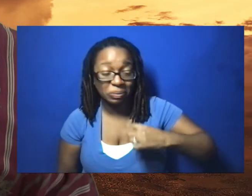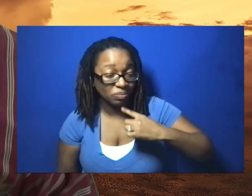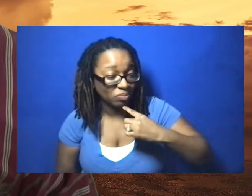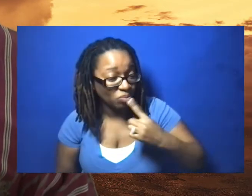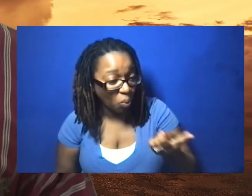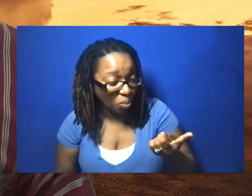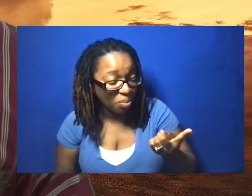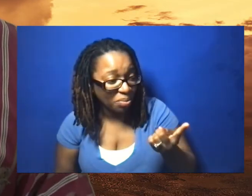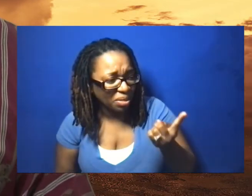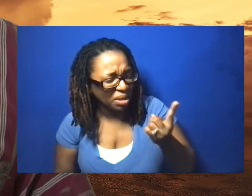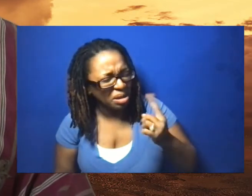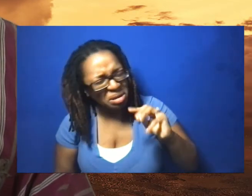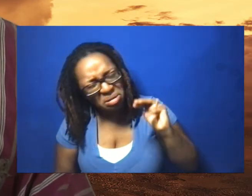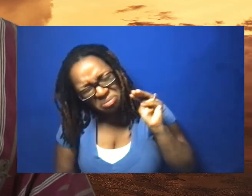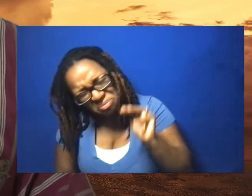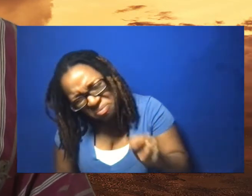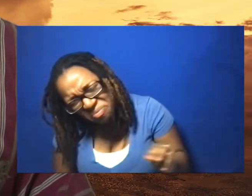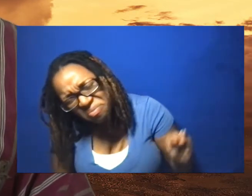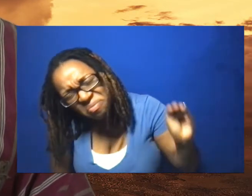Mufunga,